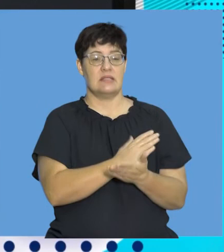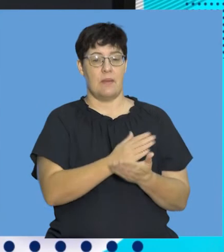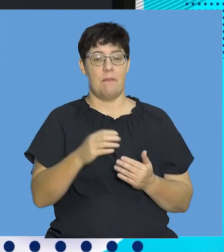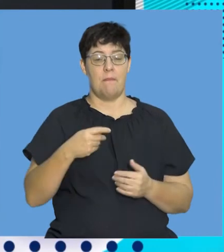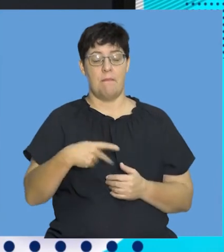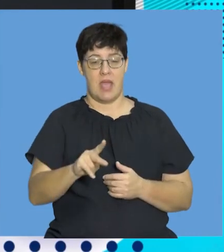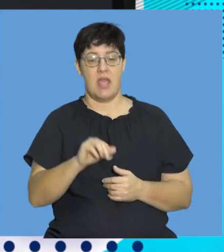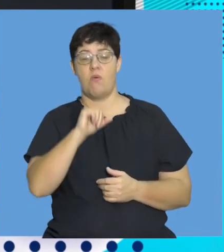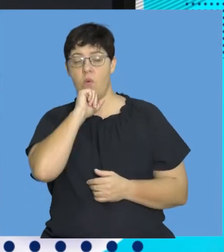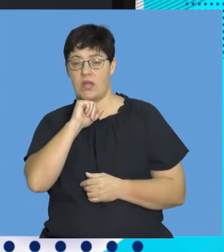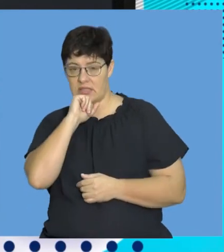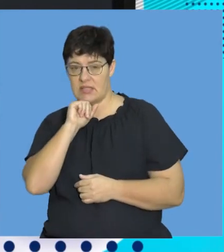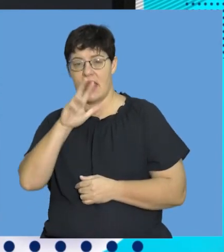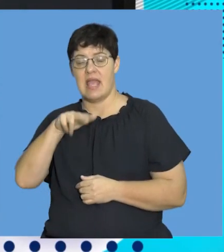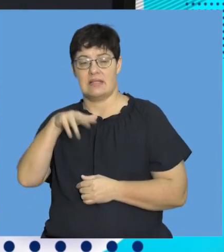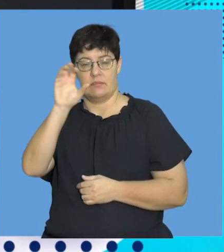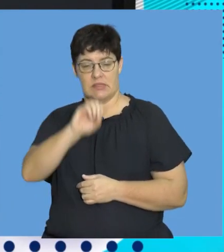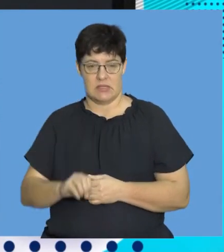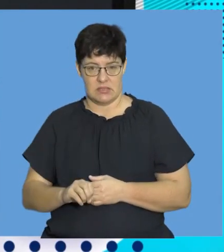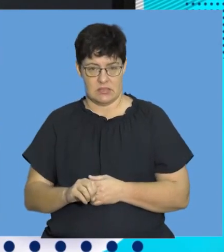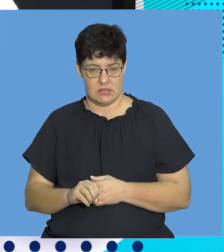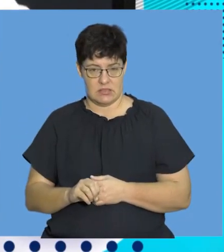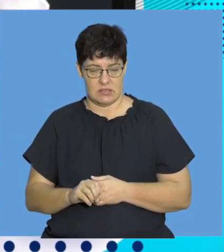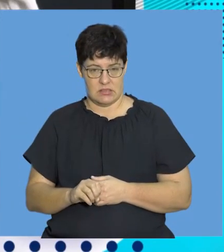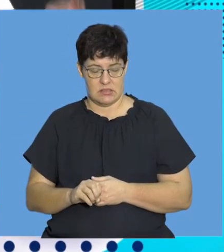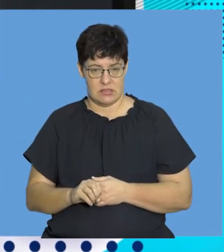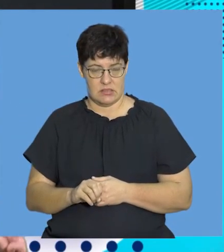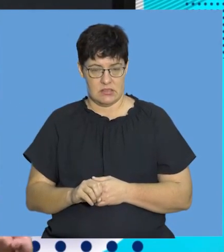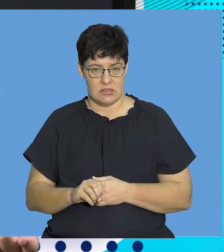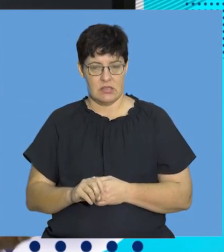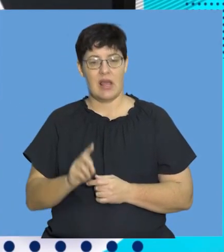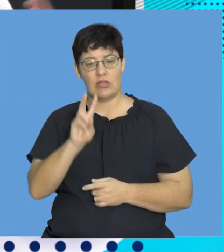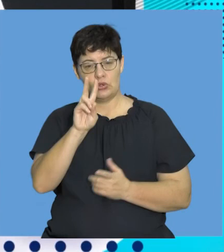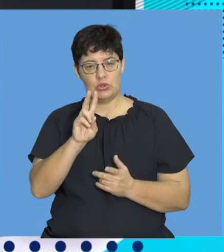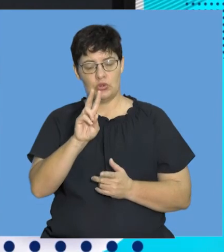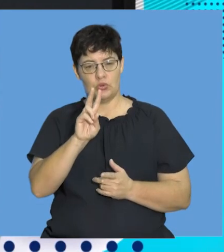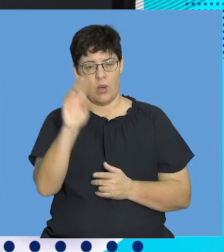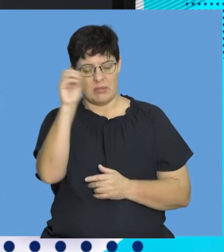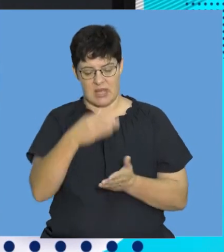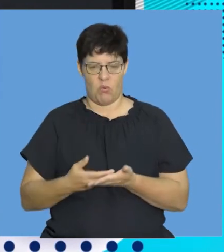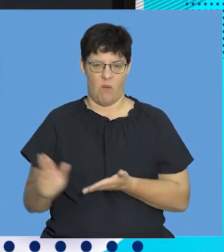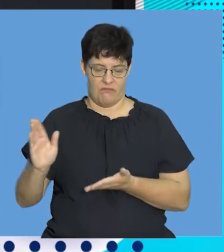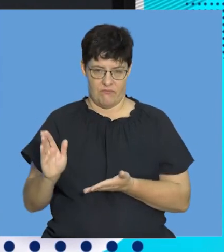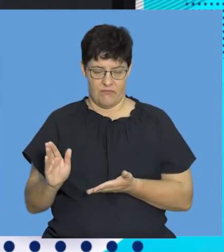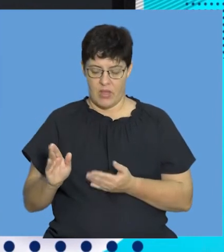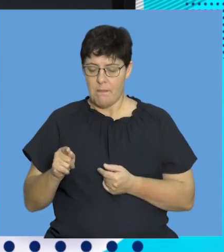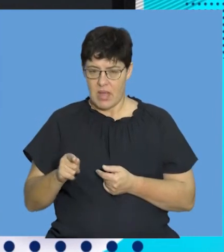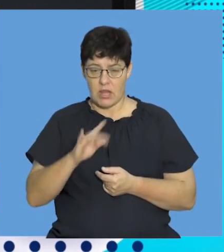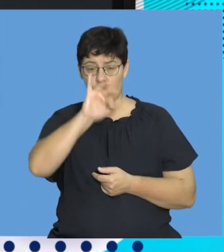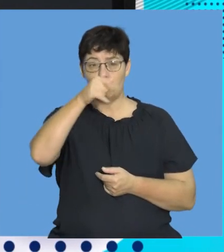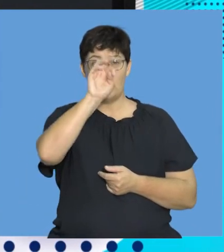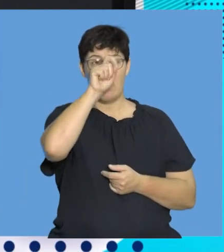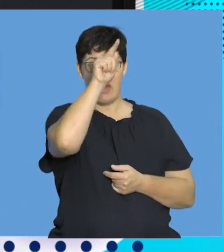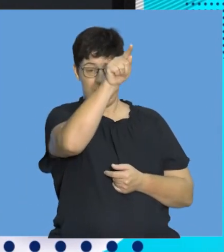in August, 18%, right? And obviously I wrote off the other bad debt at the end of that. So my June's